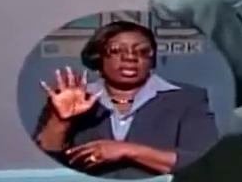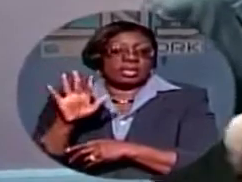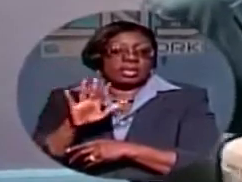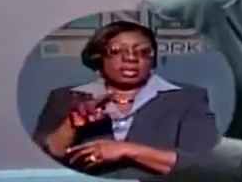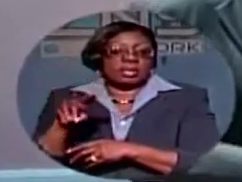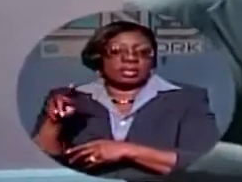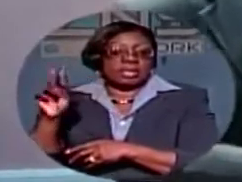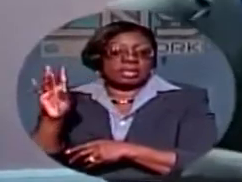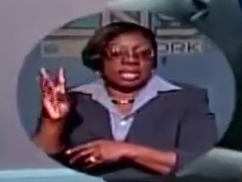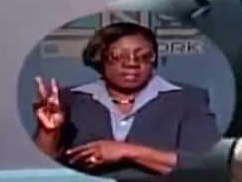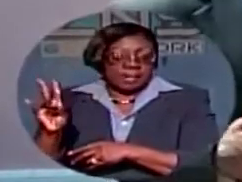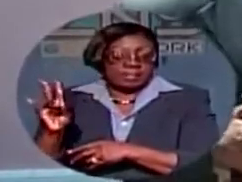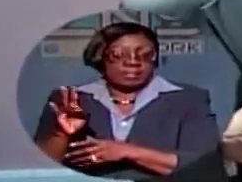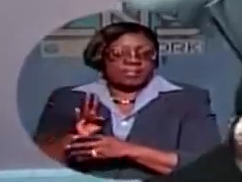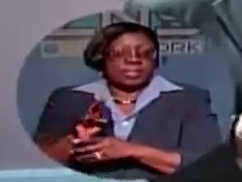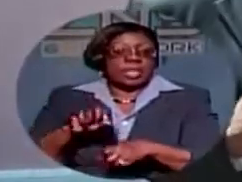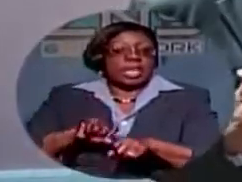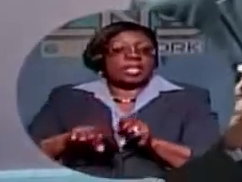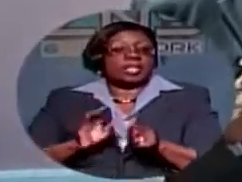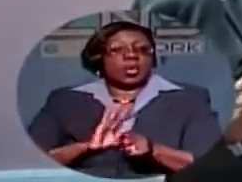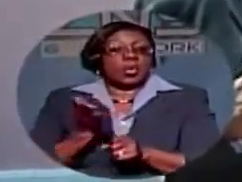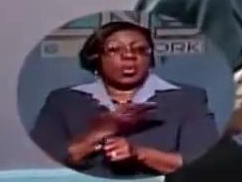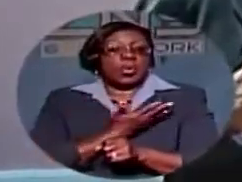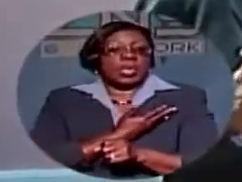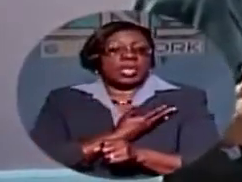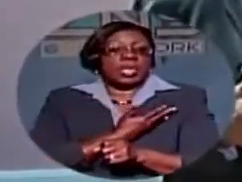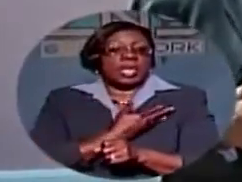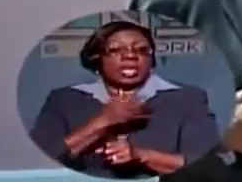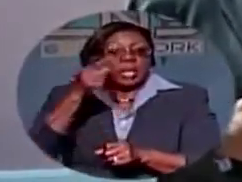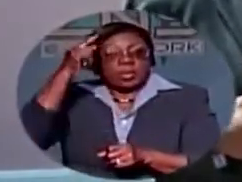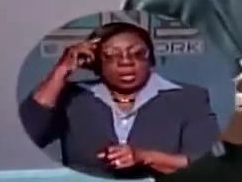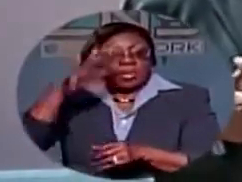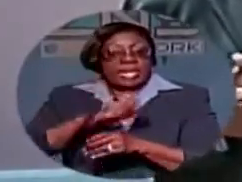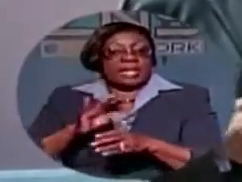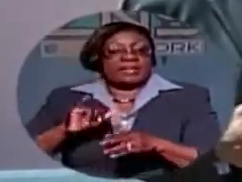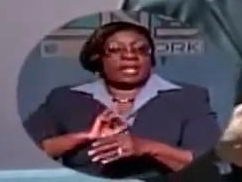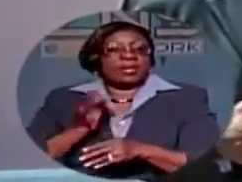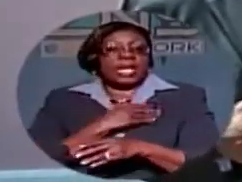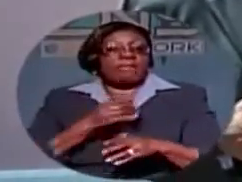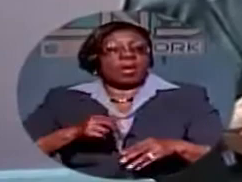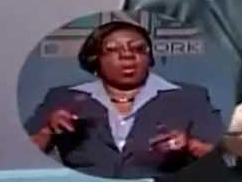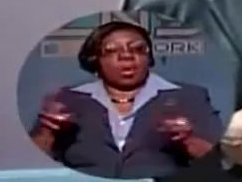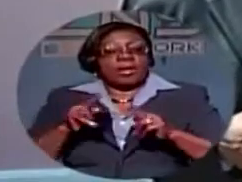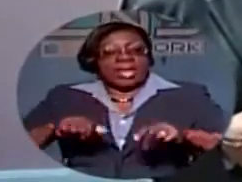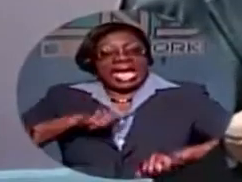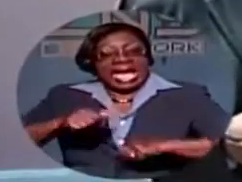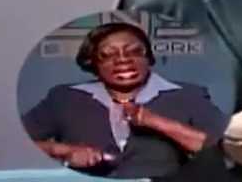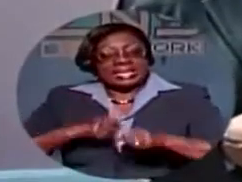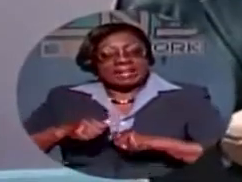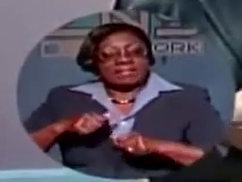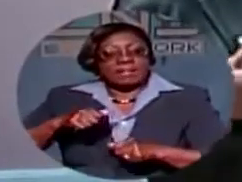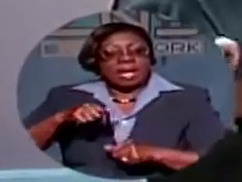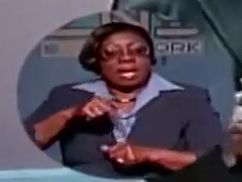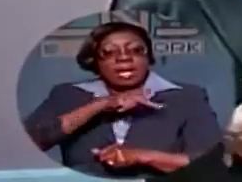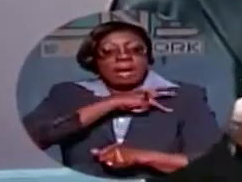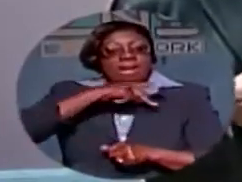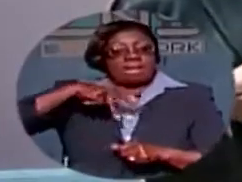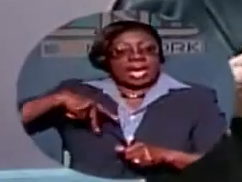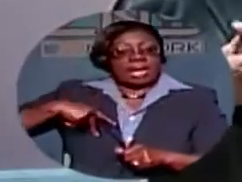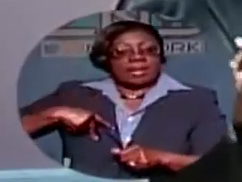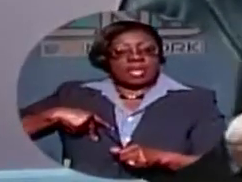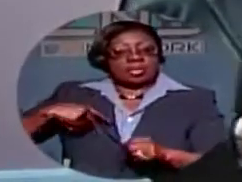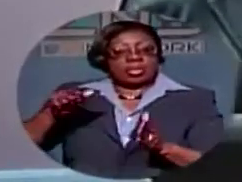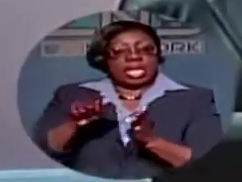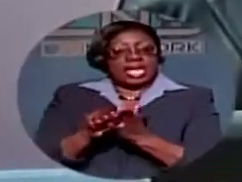and 2007. And so we believe that we had a very active parliamentary agenda. We have a